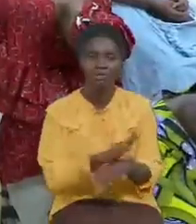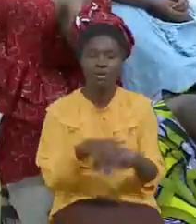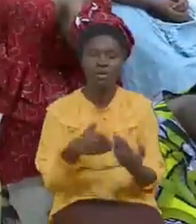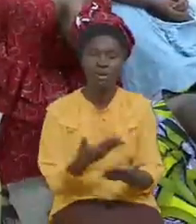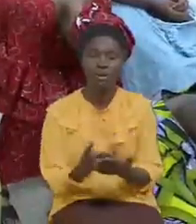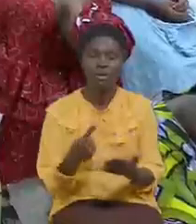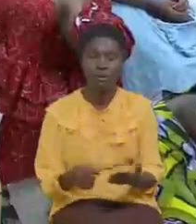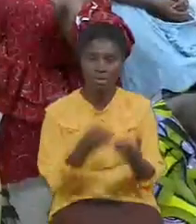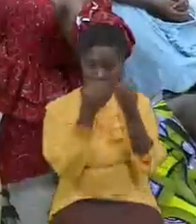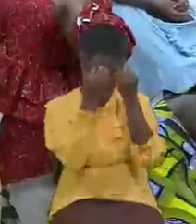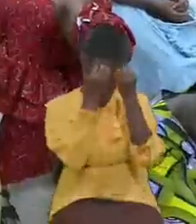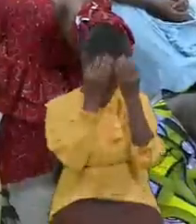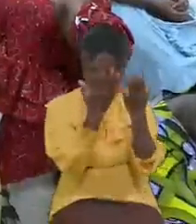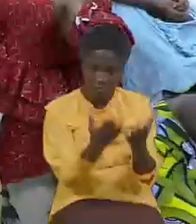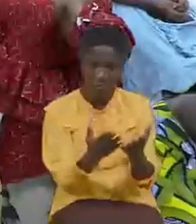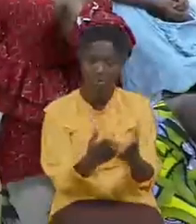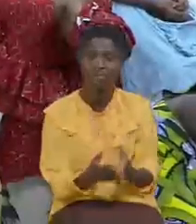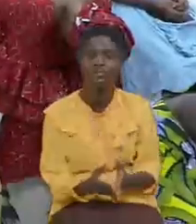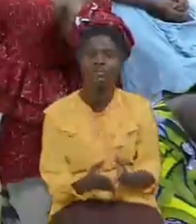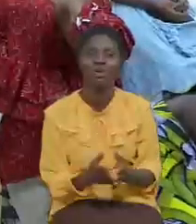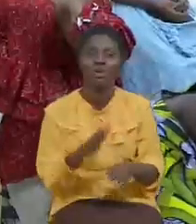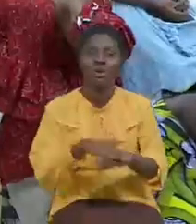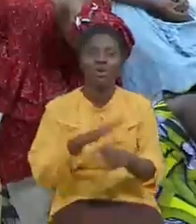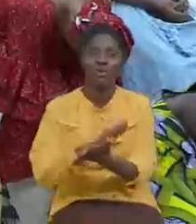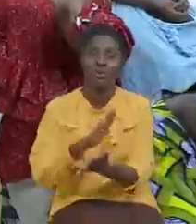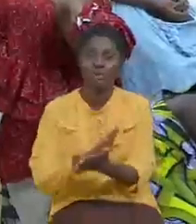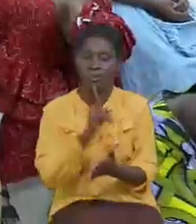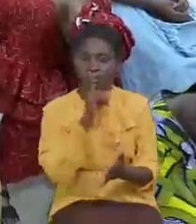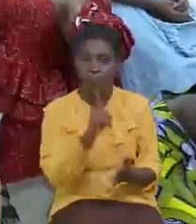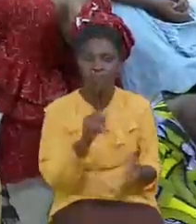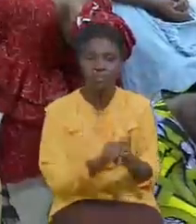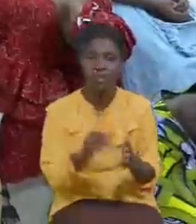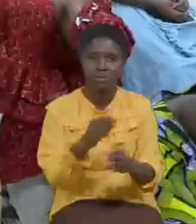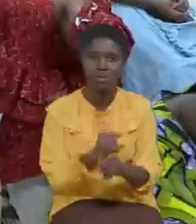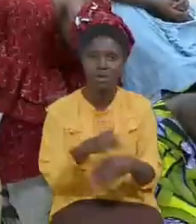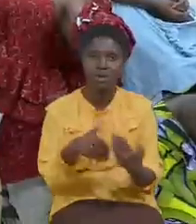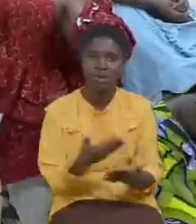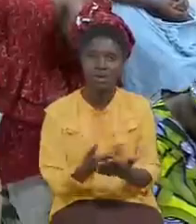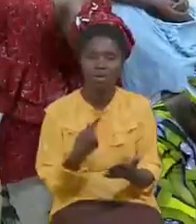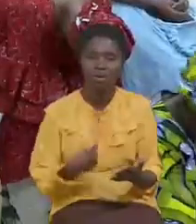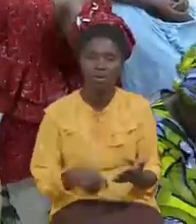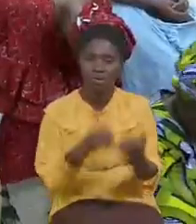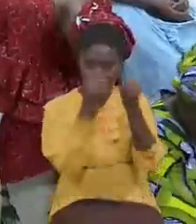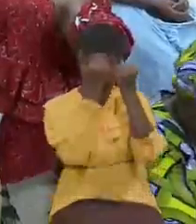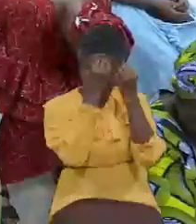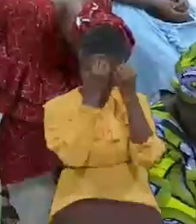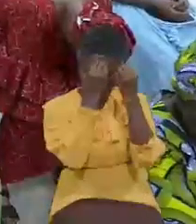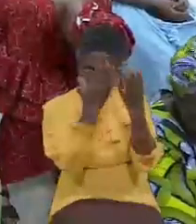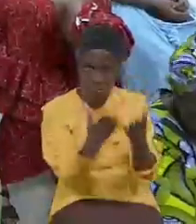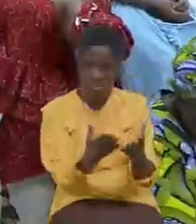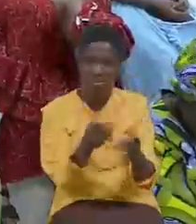hall two, down floor here. Make sure you get all the details and collect the slip back